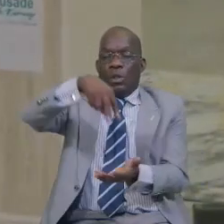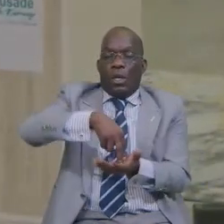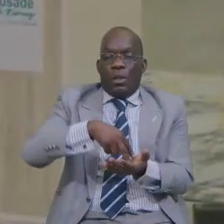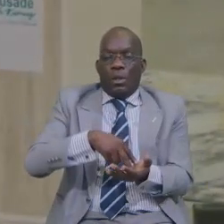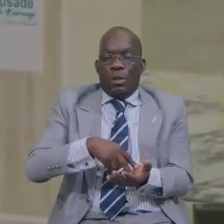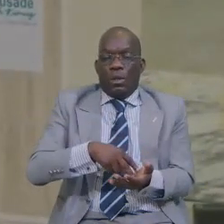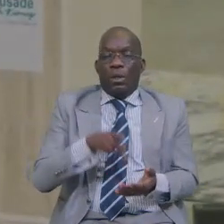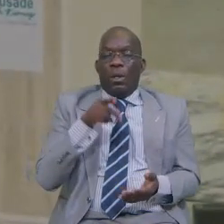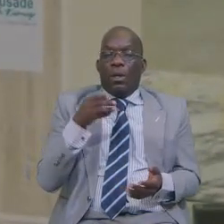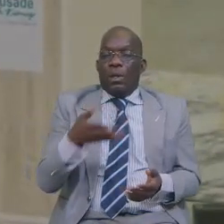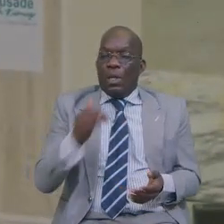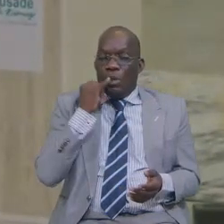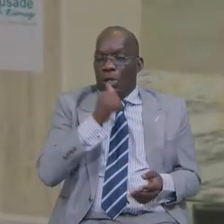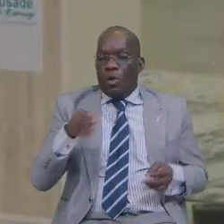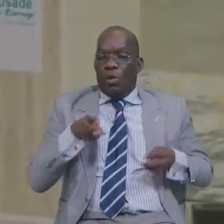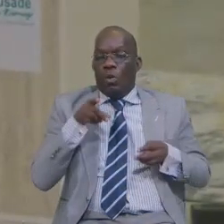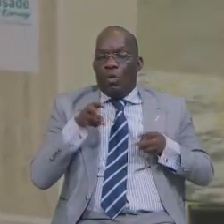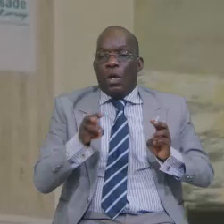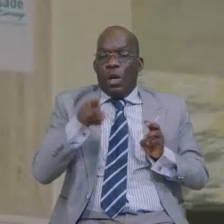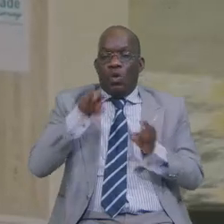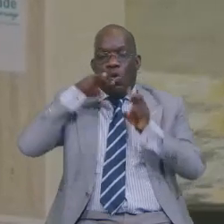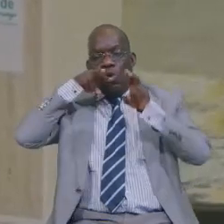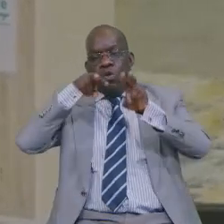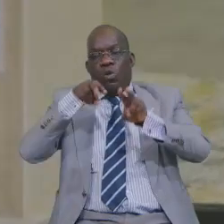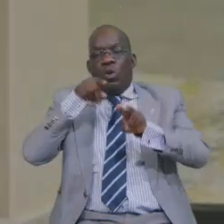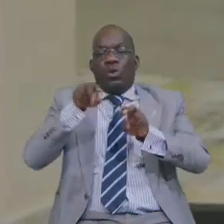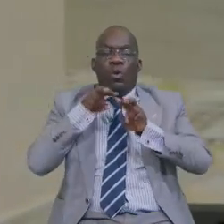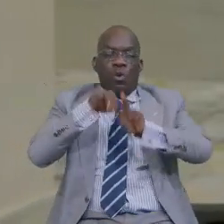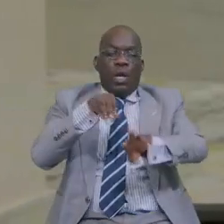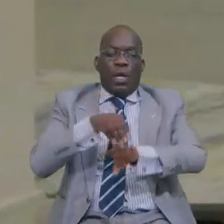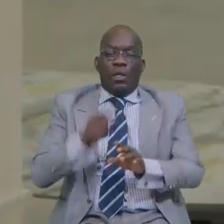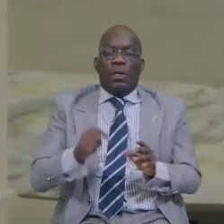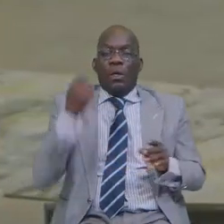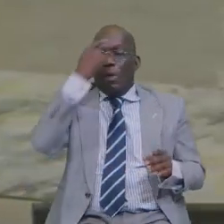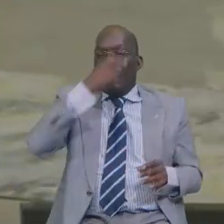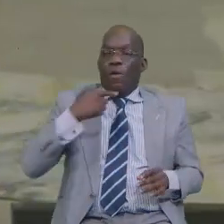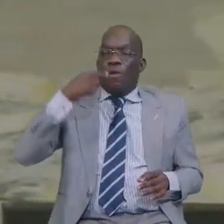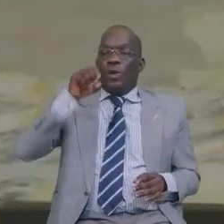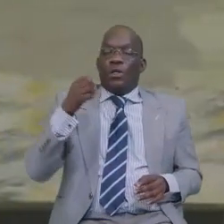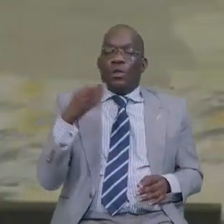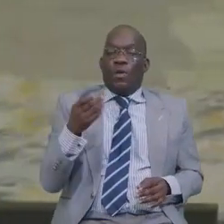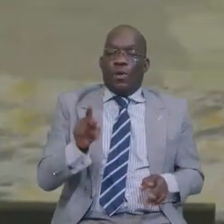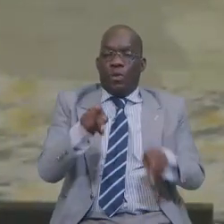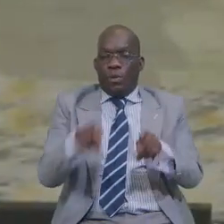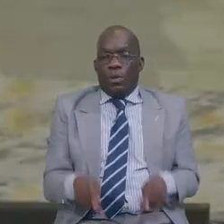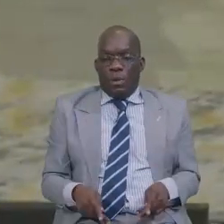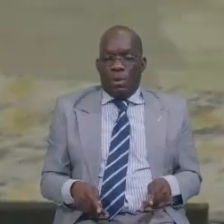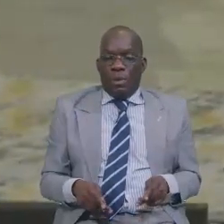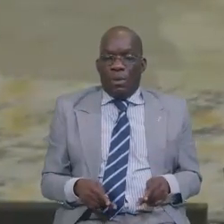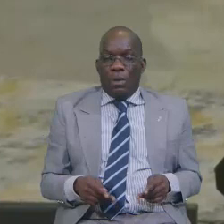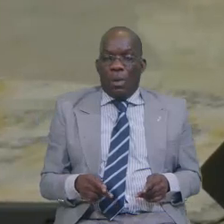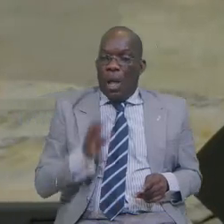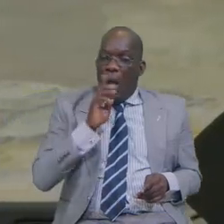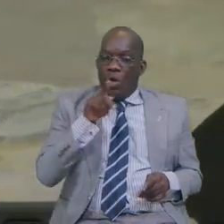you look. You look at the faces of the people. Are you intimidated? No. You